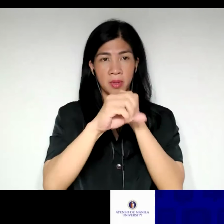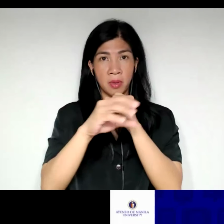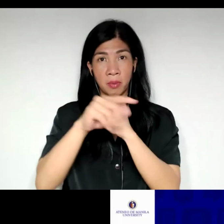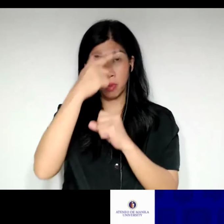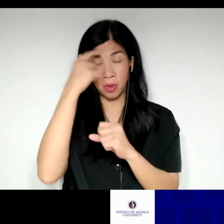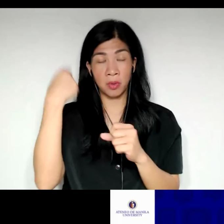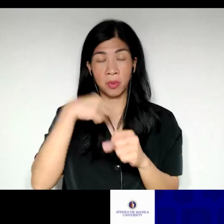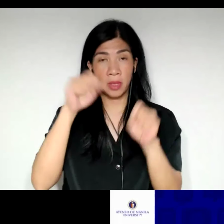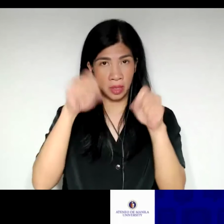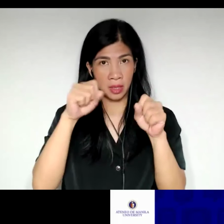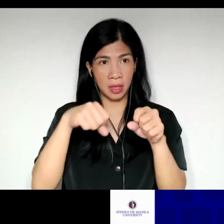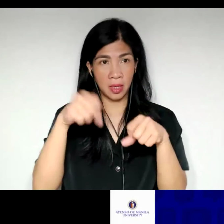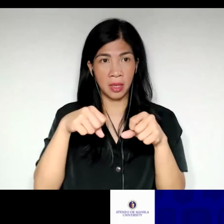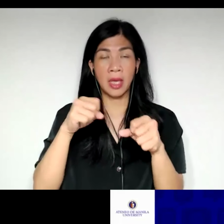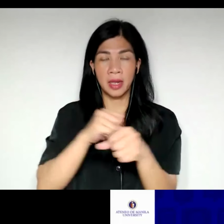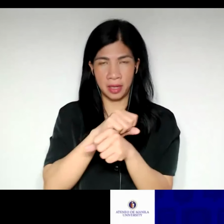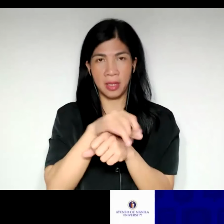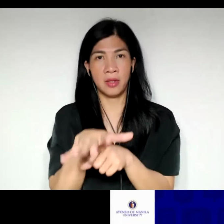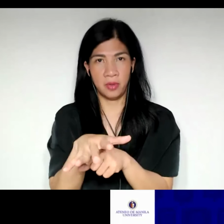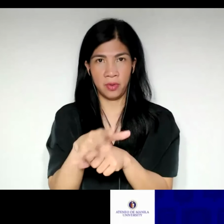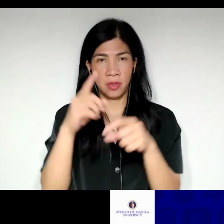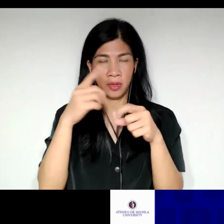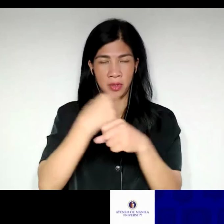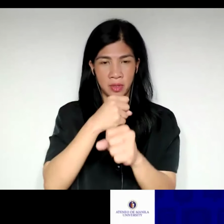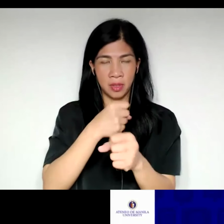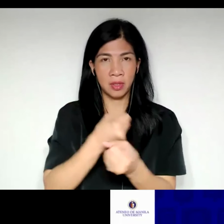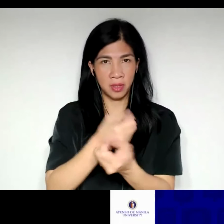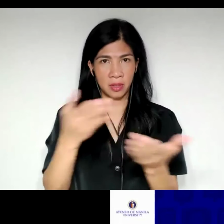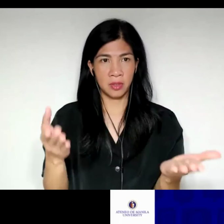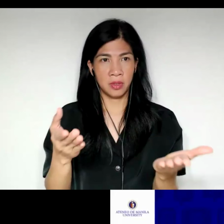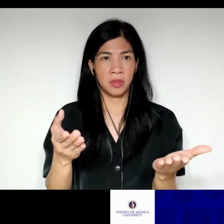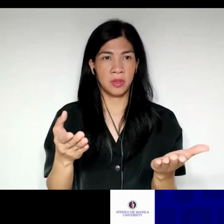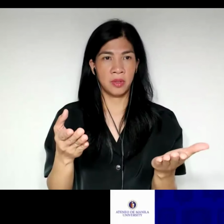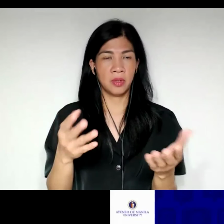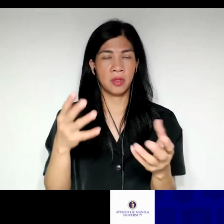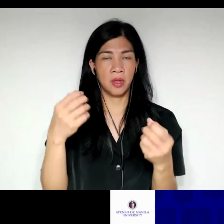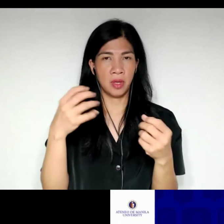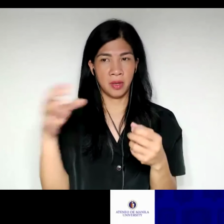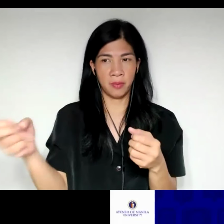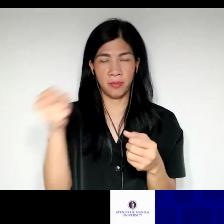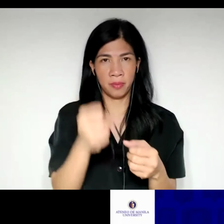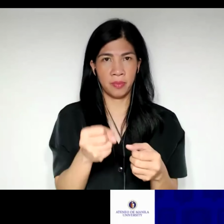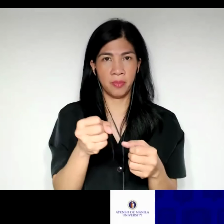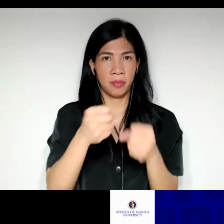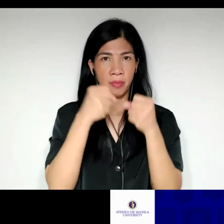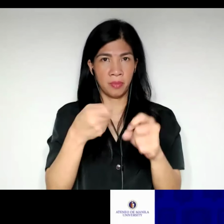actually influence your distribution utility to get power from cleaner energy.